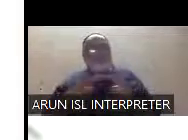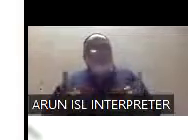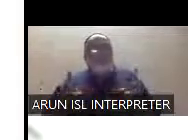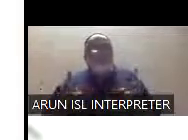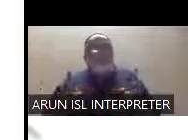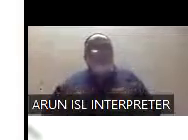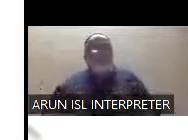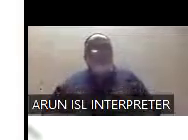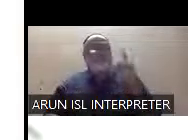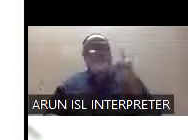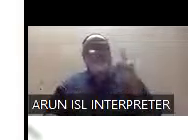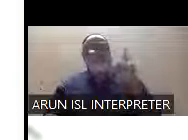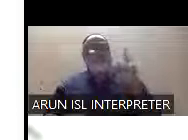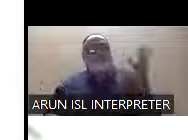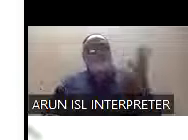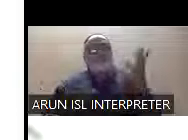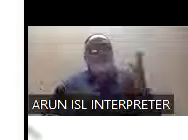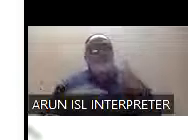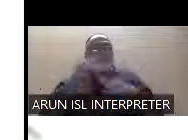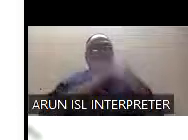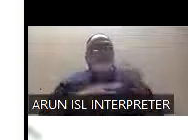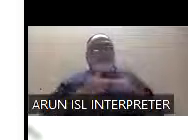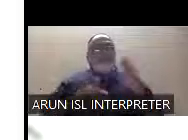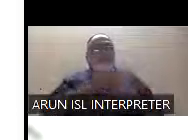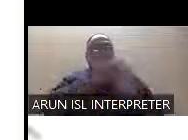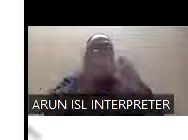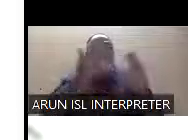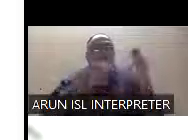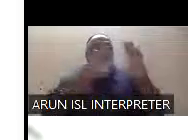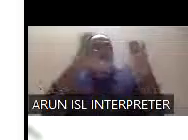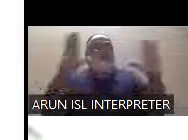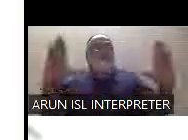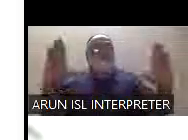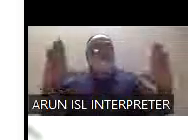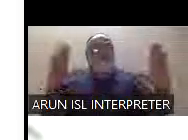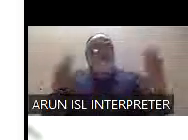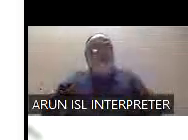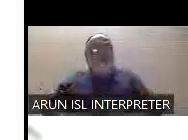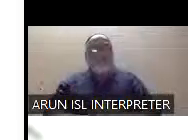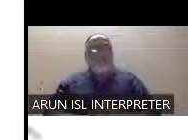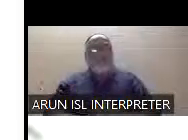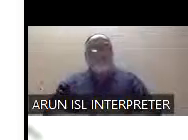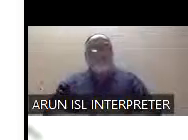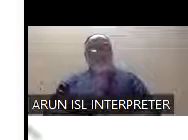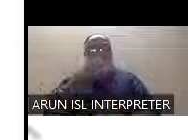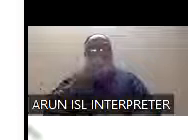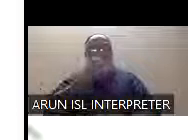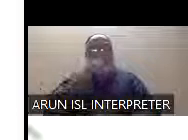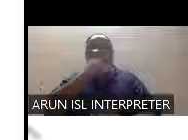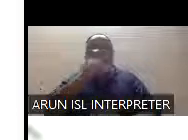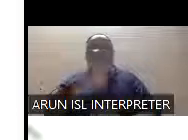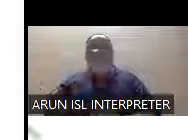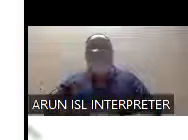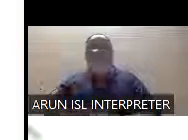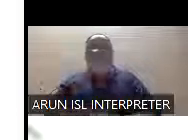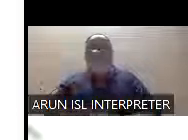So first and foremost, where is accessibility required? The most common example when we talk about accessibility and we say that,